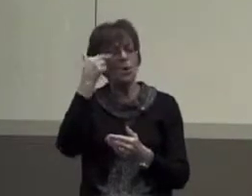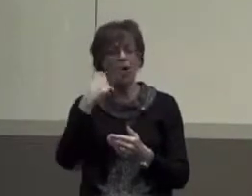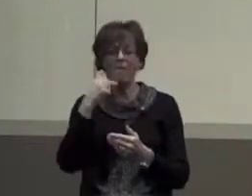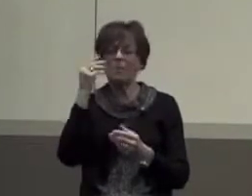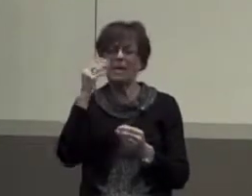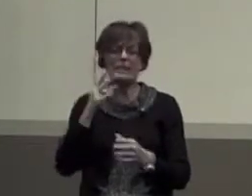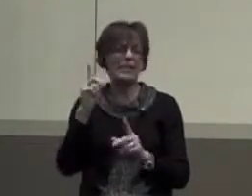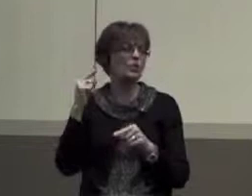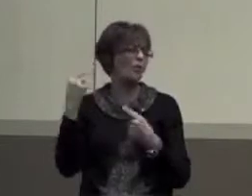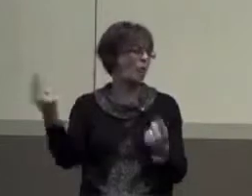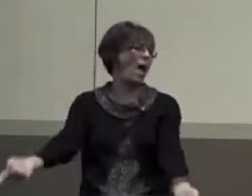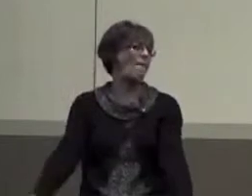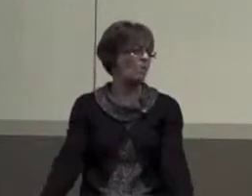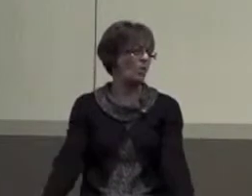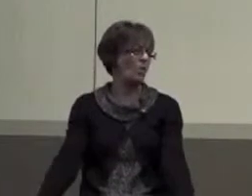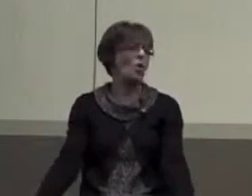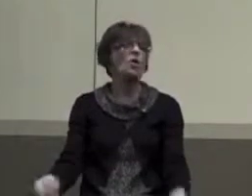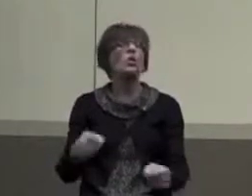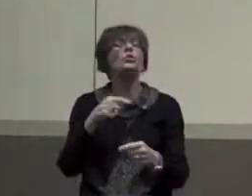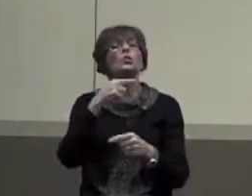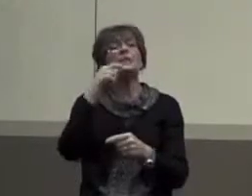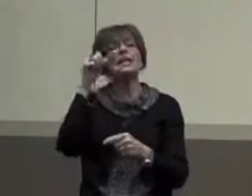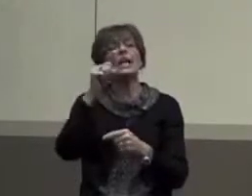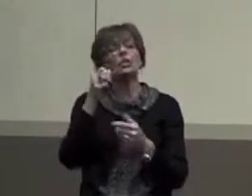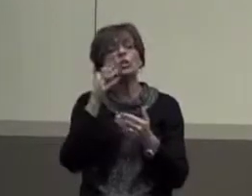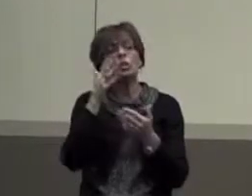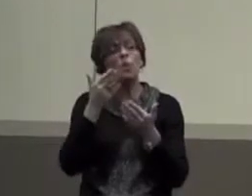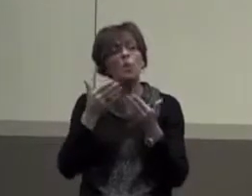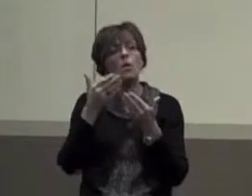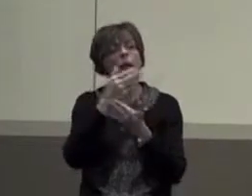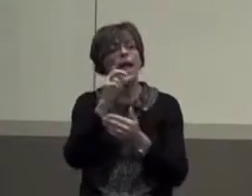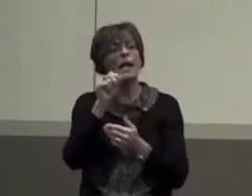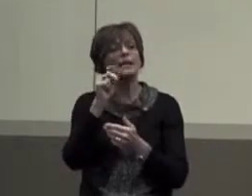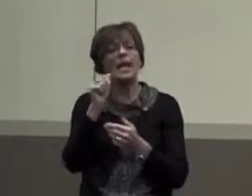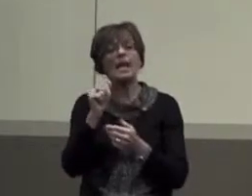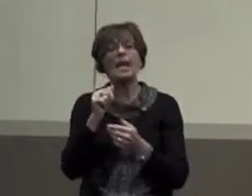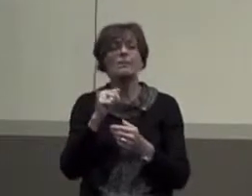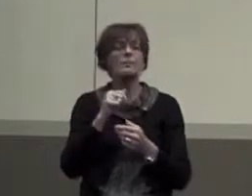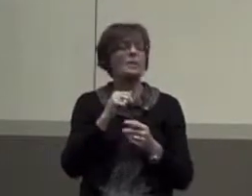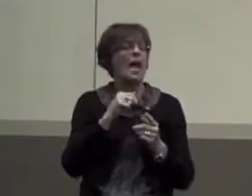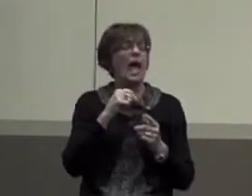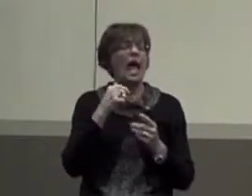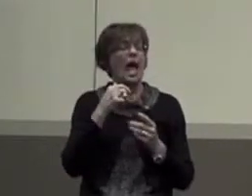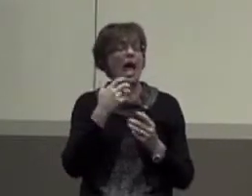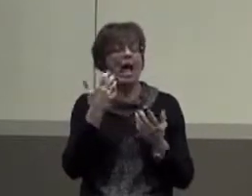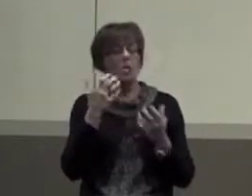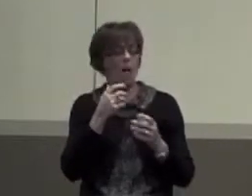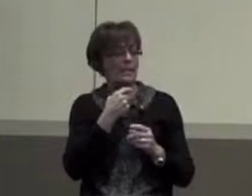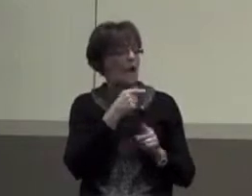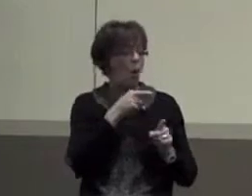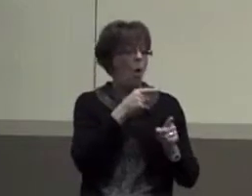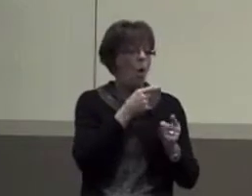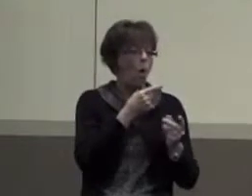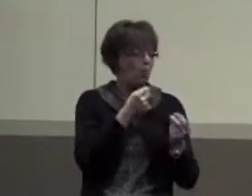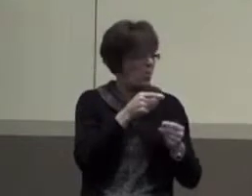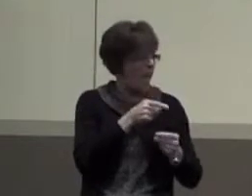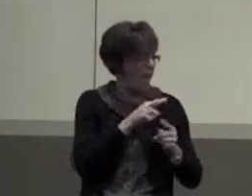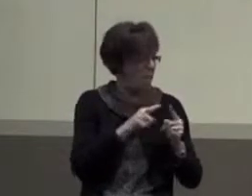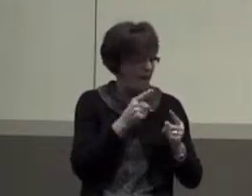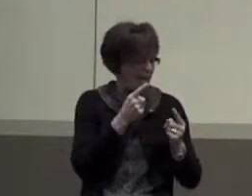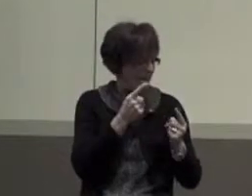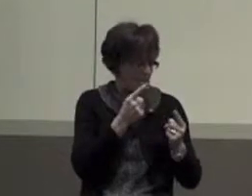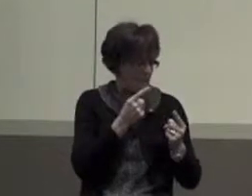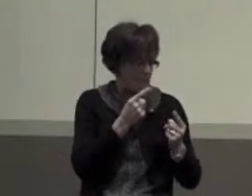that she said, yeah, she'll collect data, so I don't want to come in like, oh, we did this, and it didn't really come out, let's try this. Because I know what her reaction is going to